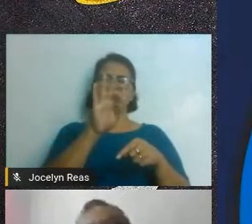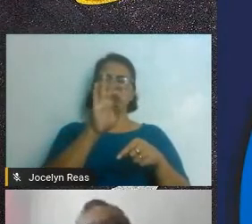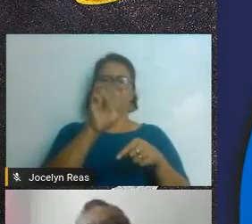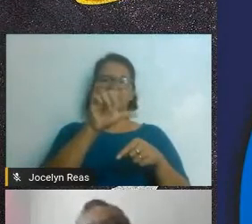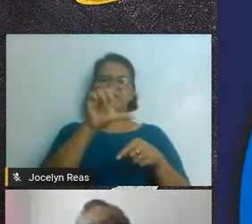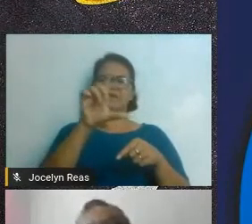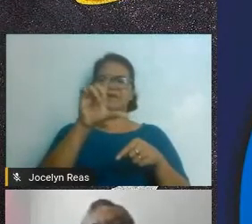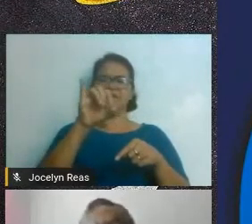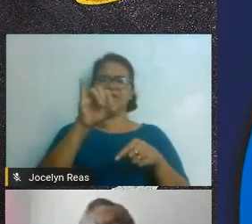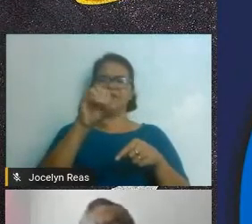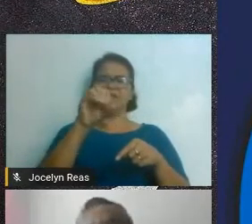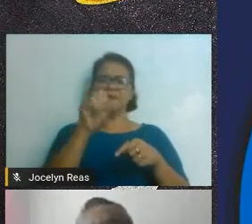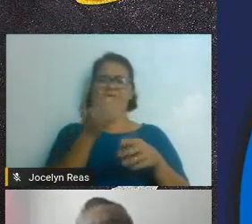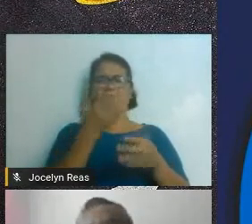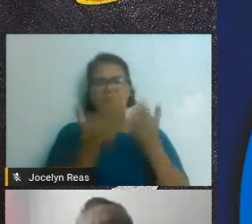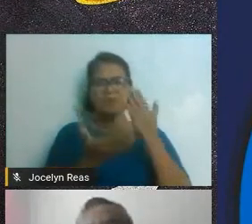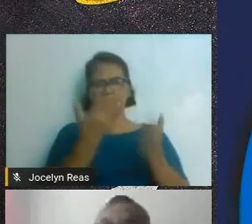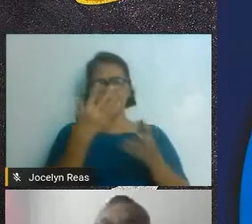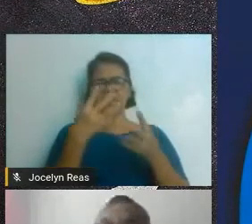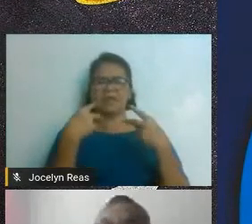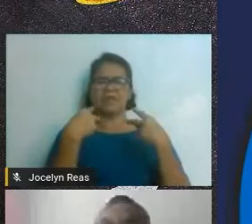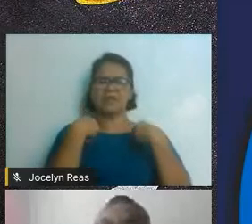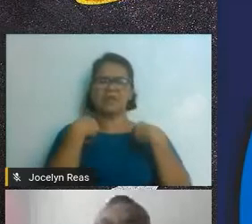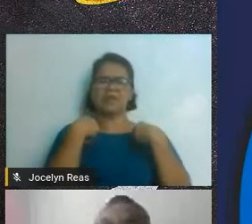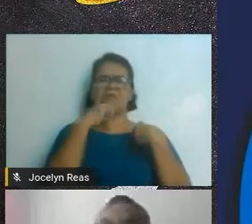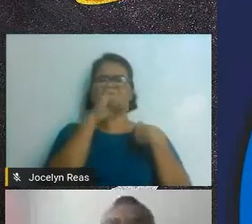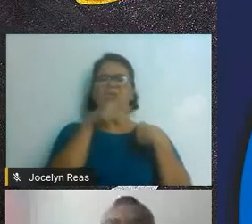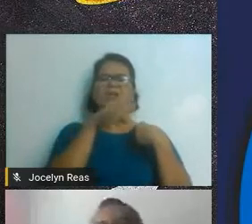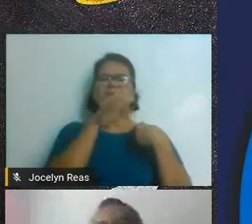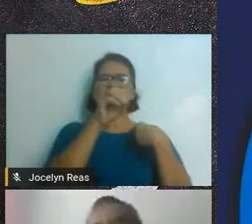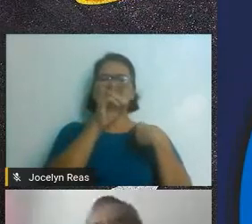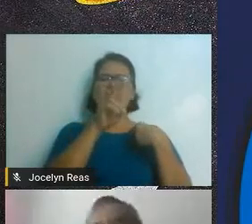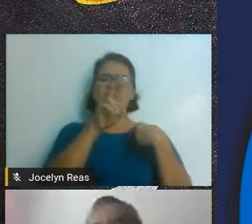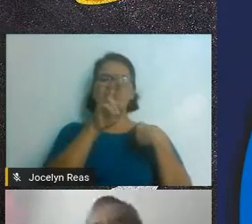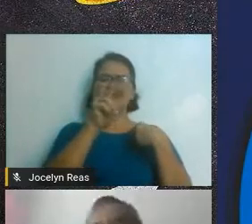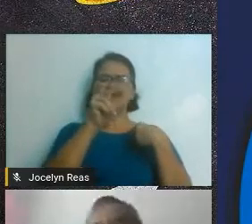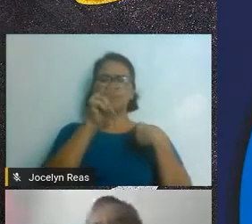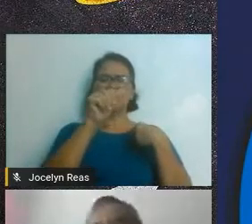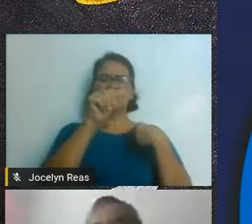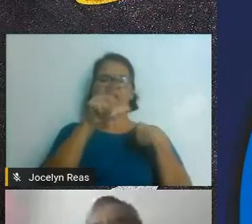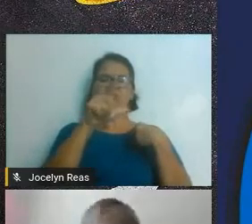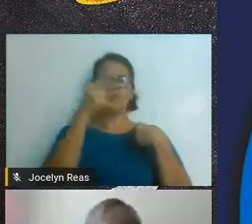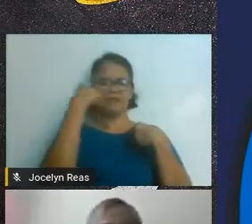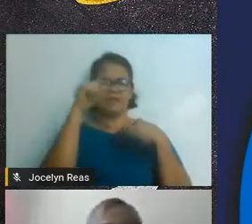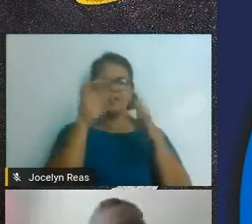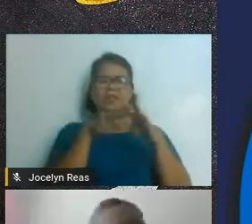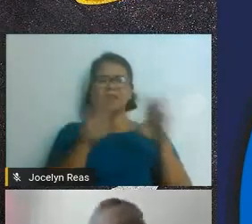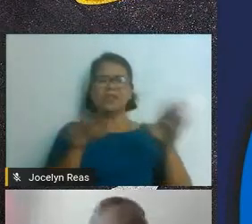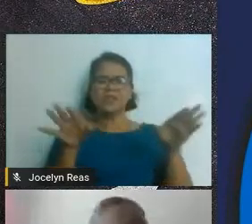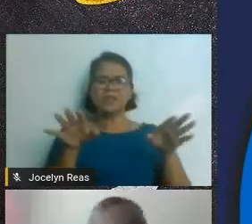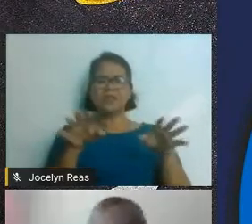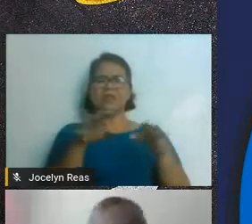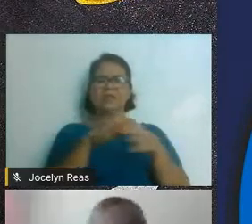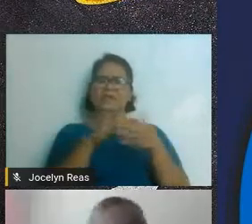they learn every day and perhaps challenging them to actually write and discuss how